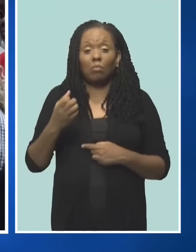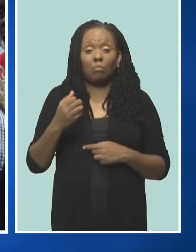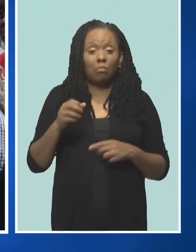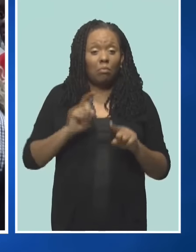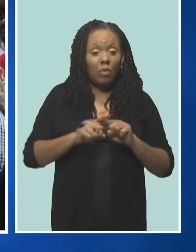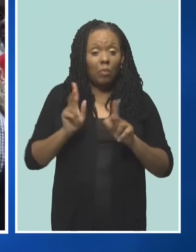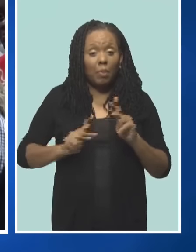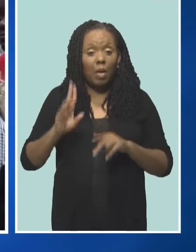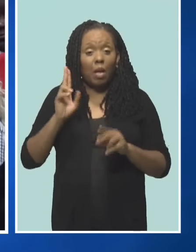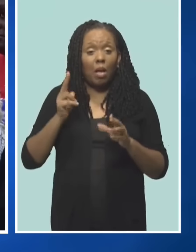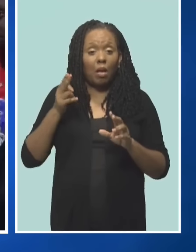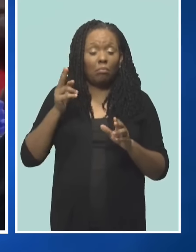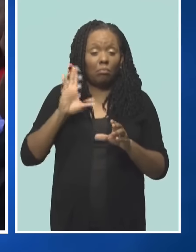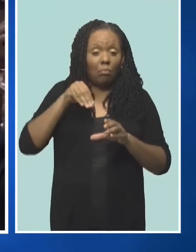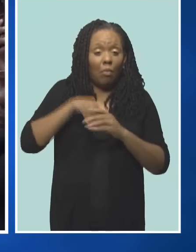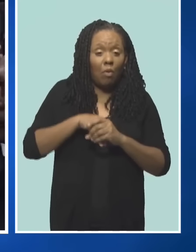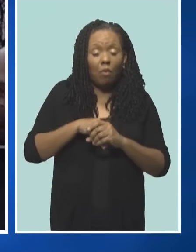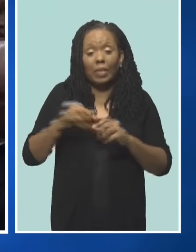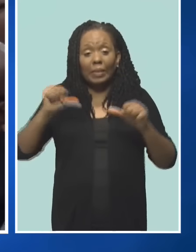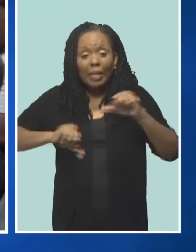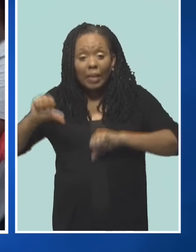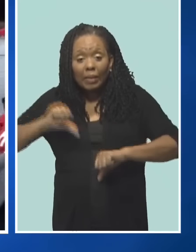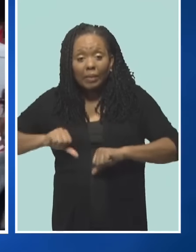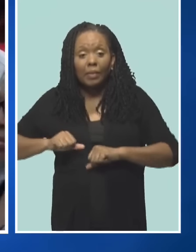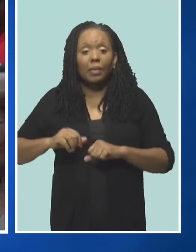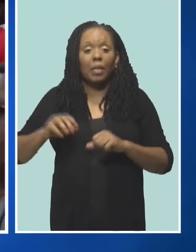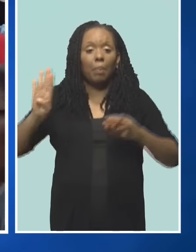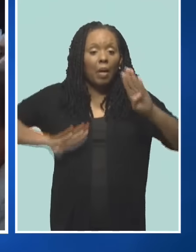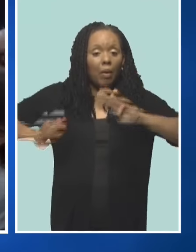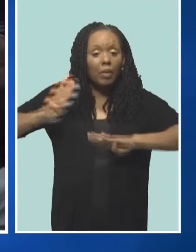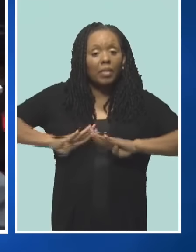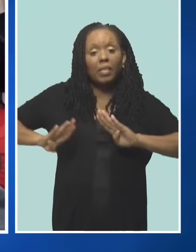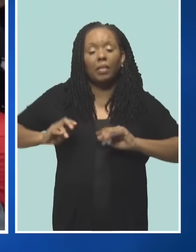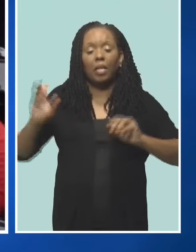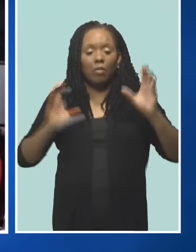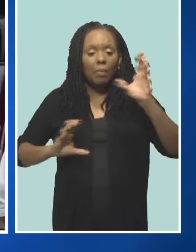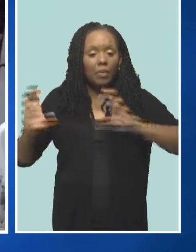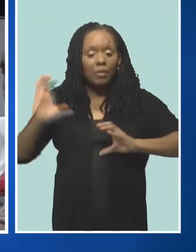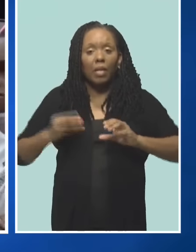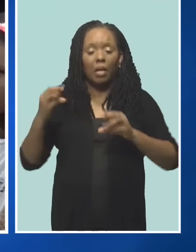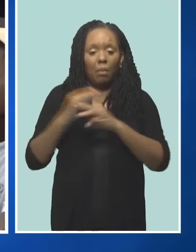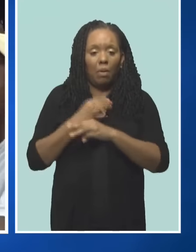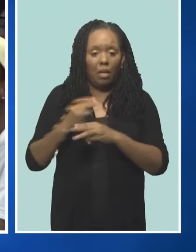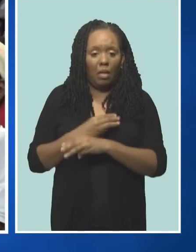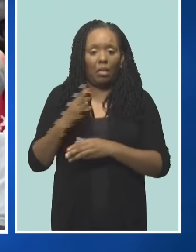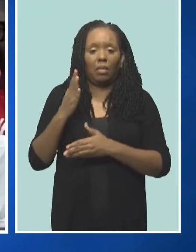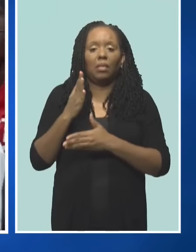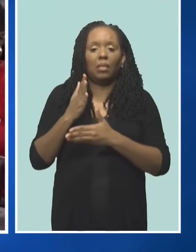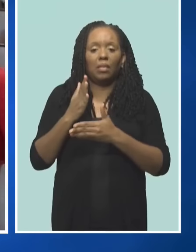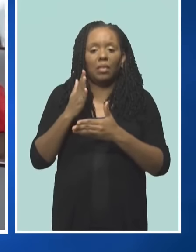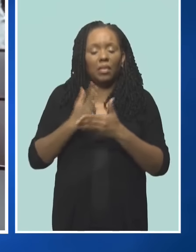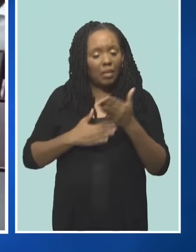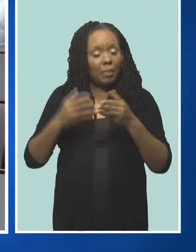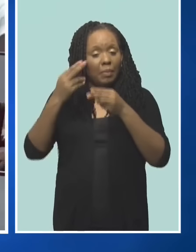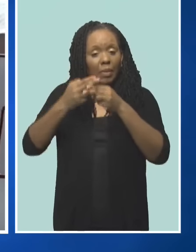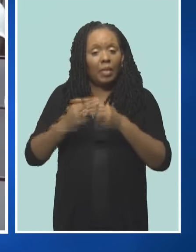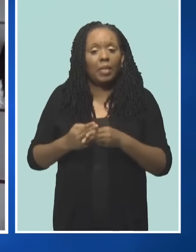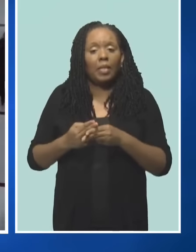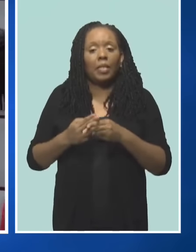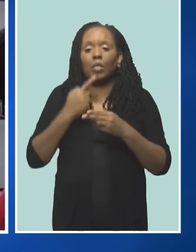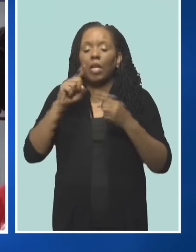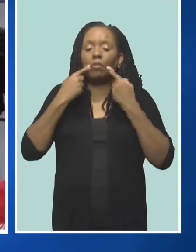and 14 in mathematics. Some have made the president's list and the dean's list at the end of their first year. A celebration